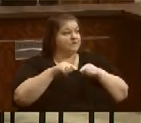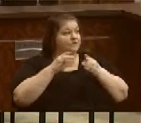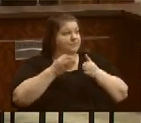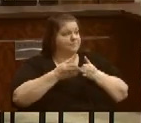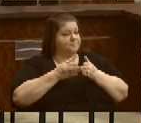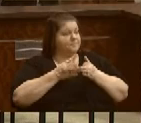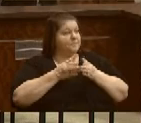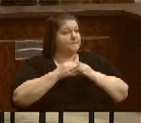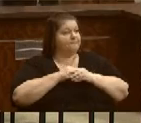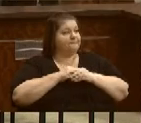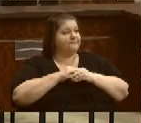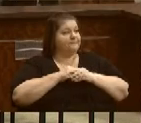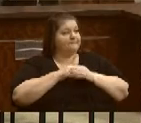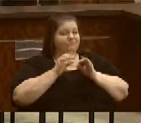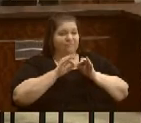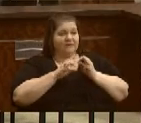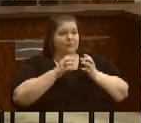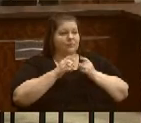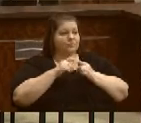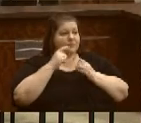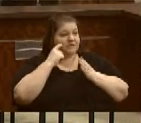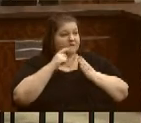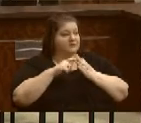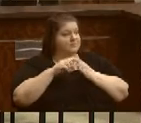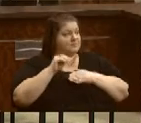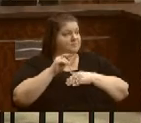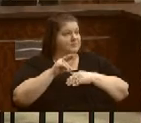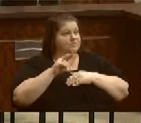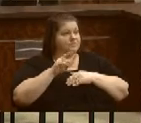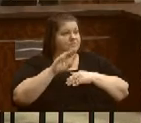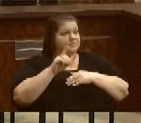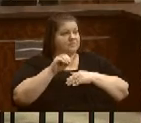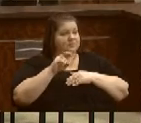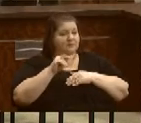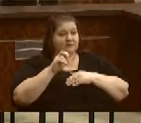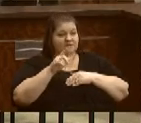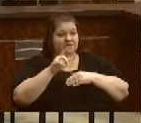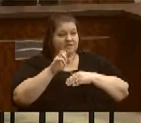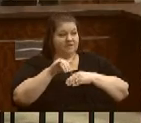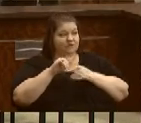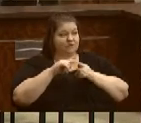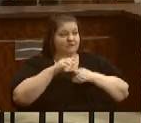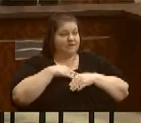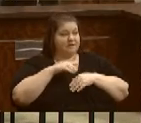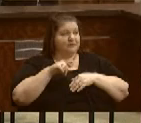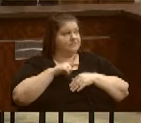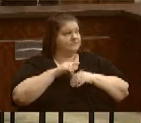evening. Simply want to recognize Mr. Brian Donnelly behind me to my left, your